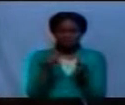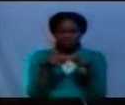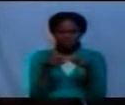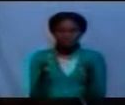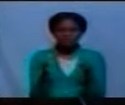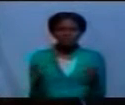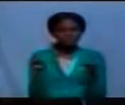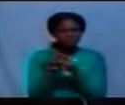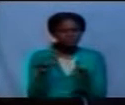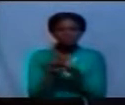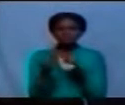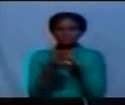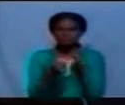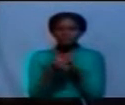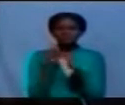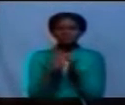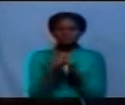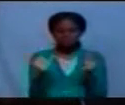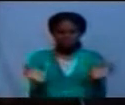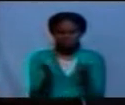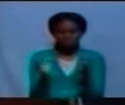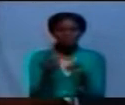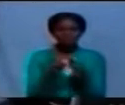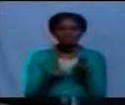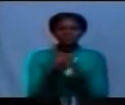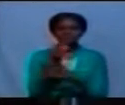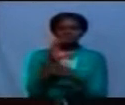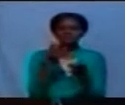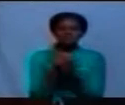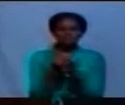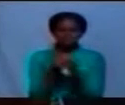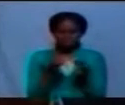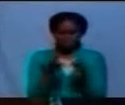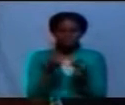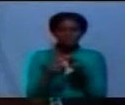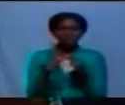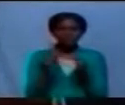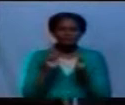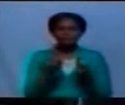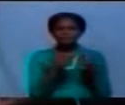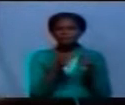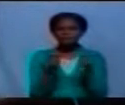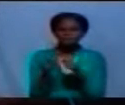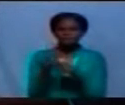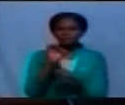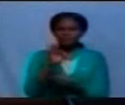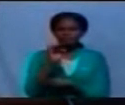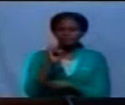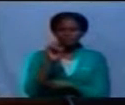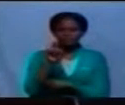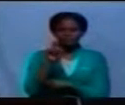a particular savings account that encourages them to grow their wealth. Besides just a regular savings account, they can open fixed deposit